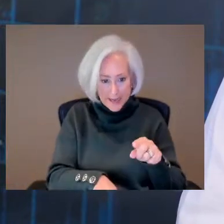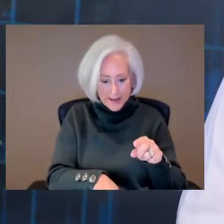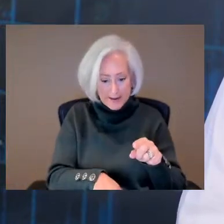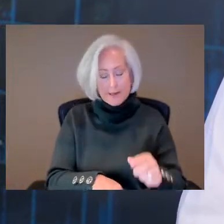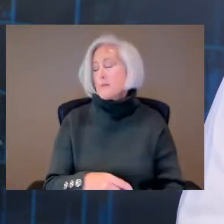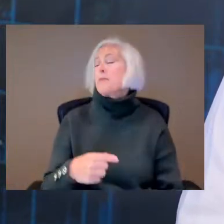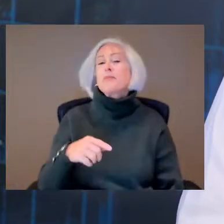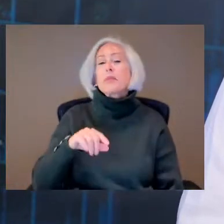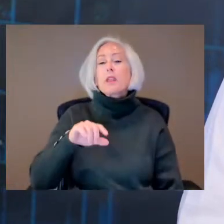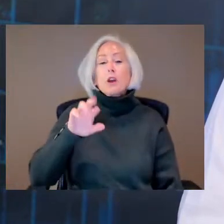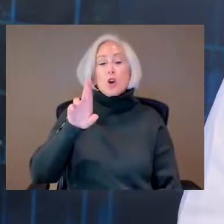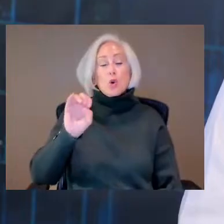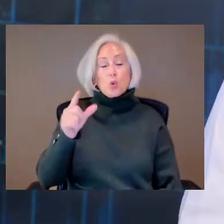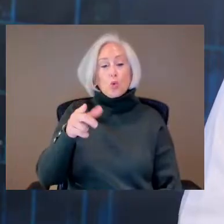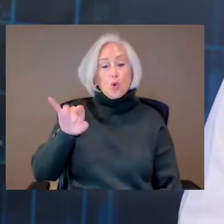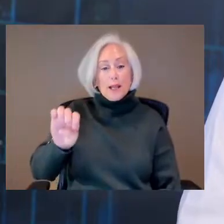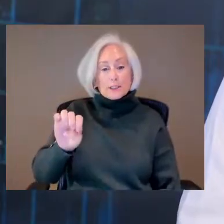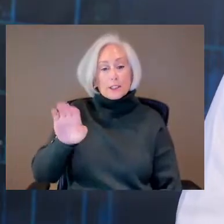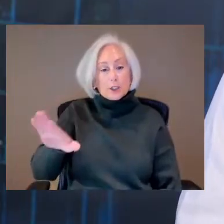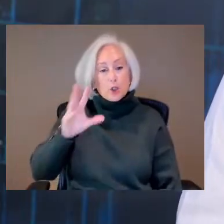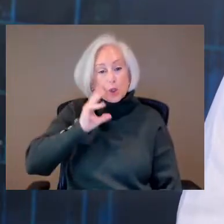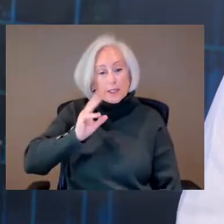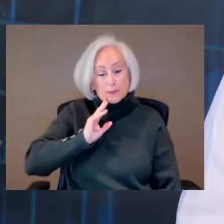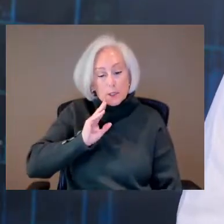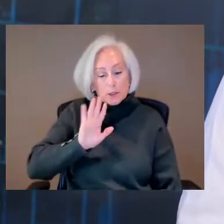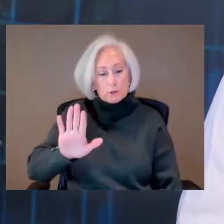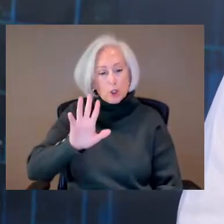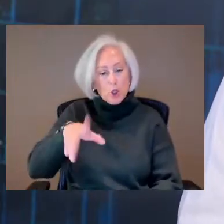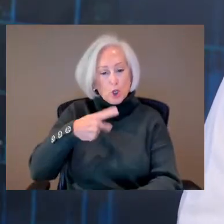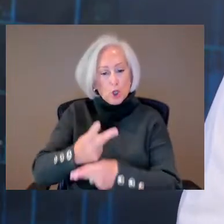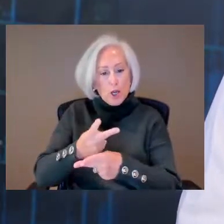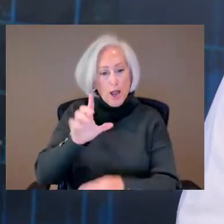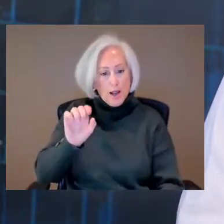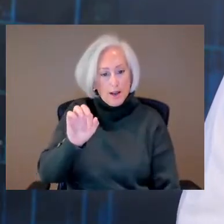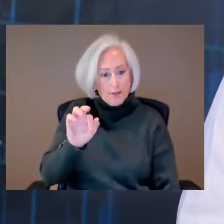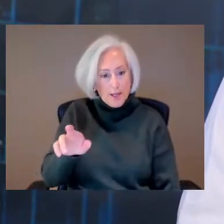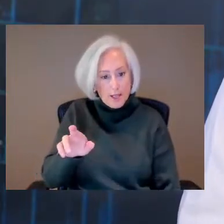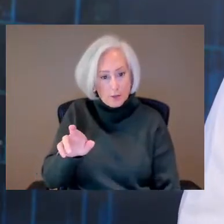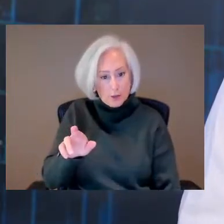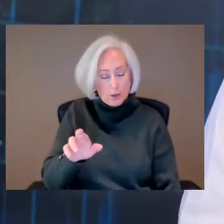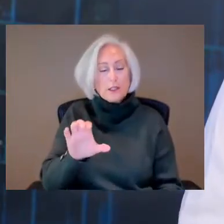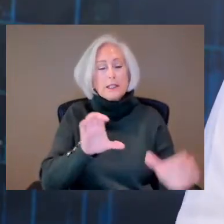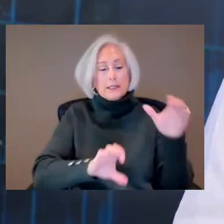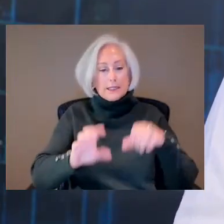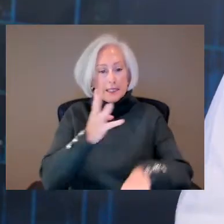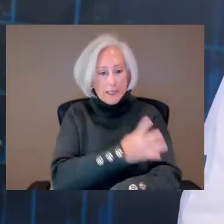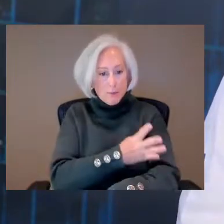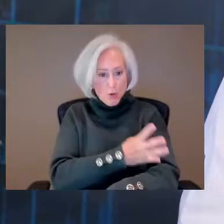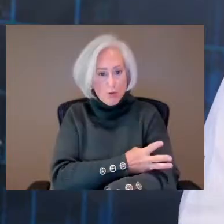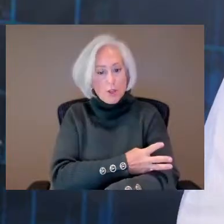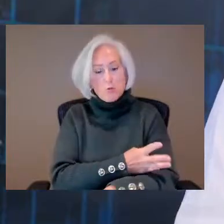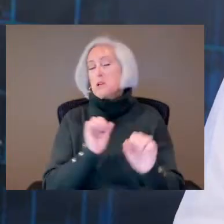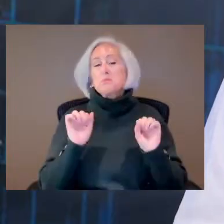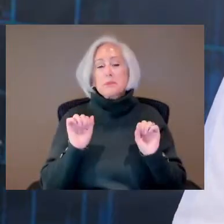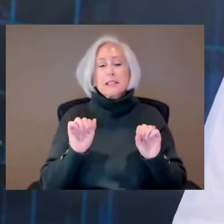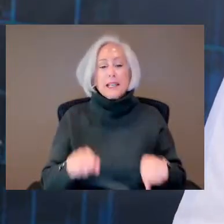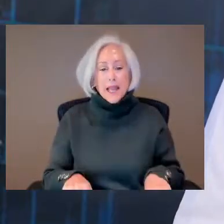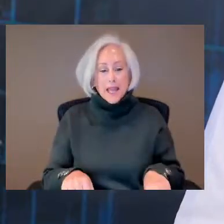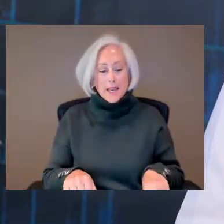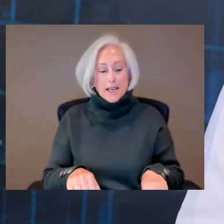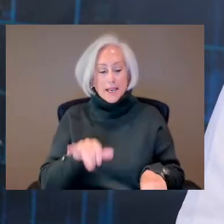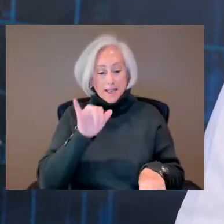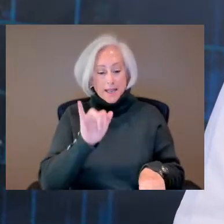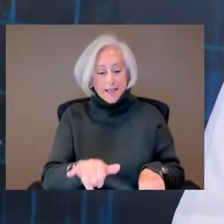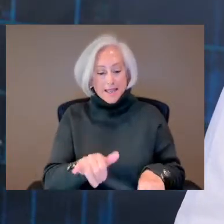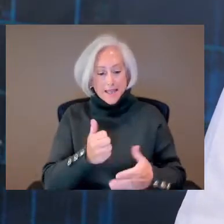knowing that with her type of cancer and where it was at, that chemotherapy was going to be indicated, we used that as a bridge to safely treat her